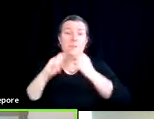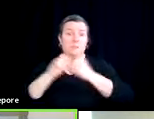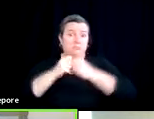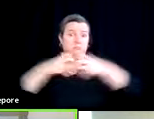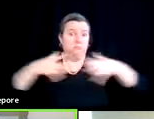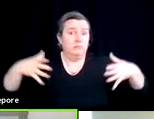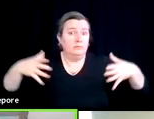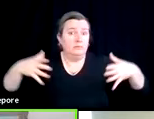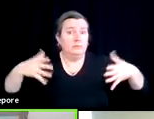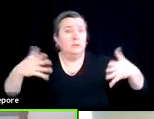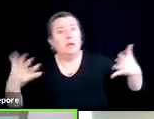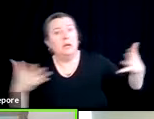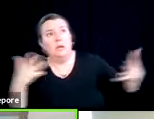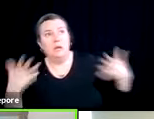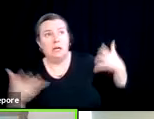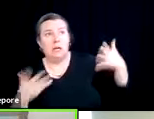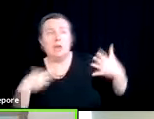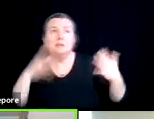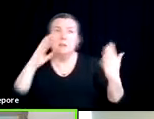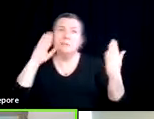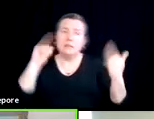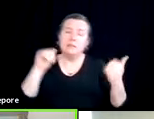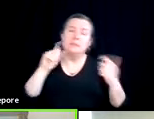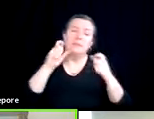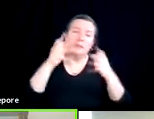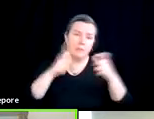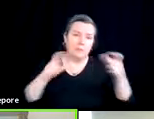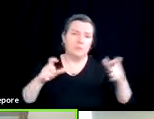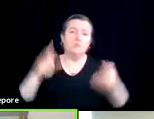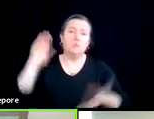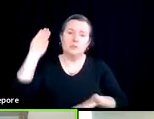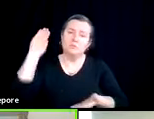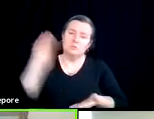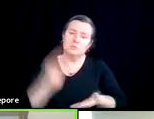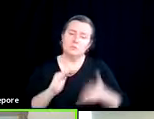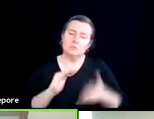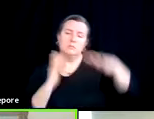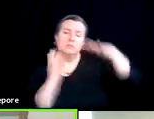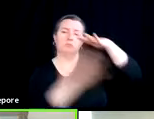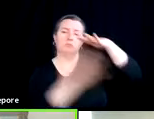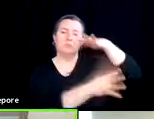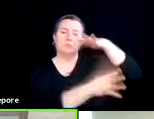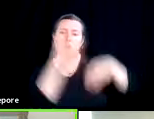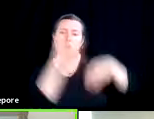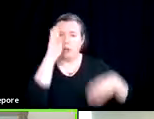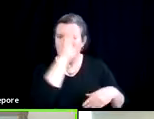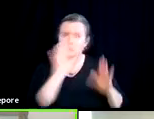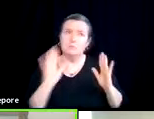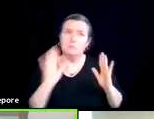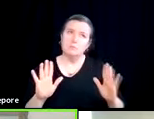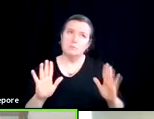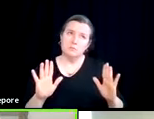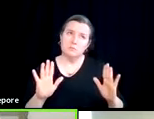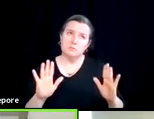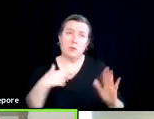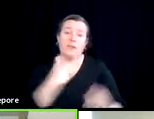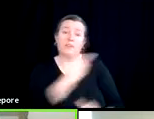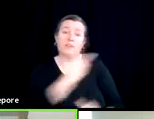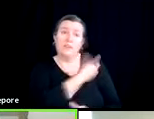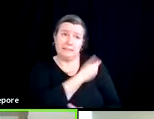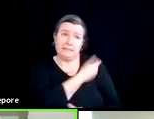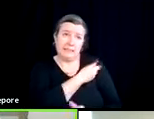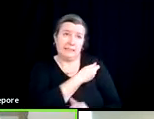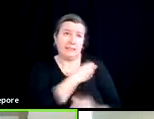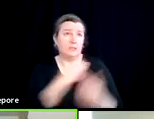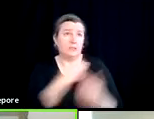lot less cases. Add to that, every day we're vaccinating thousands of new people, both for